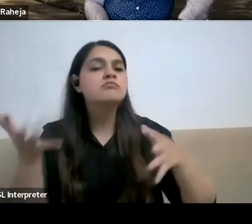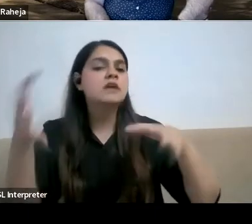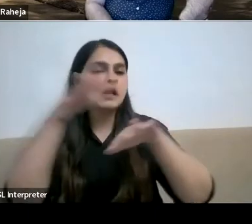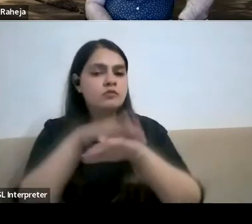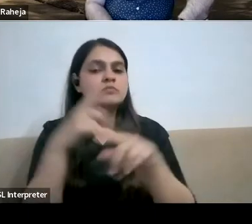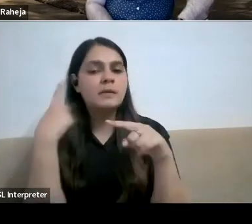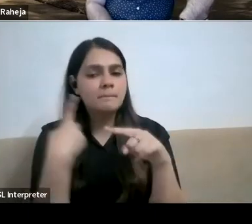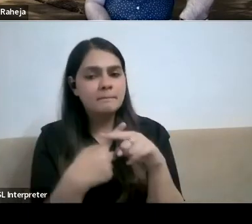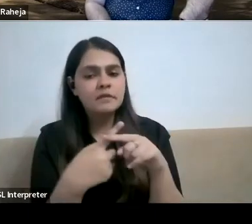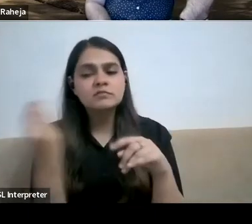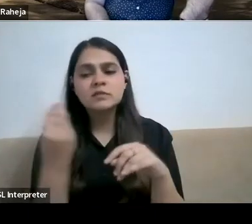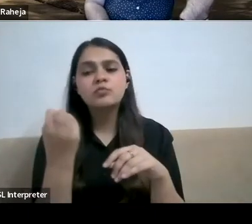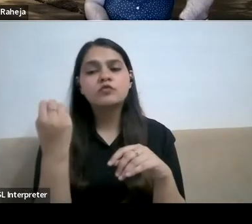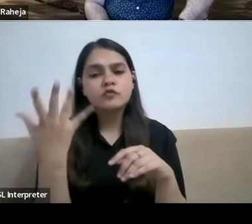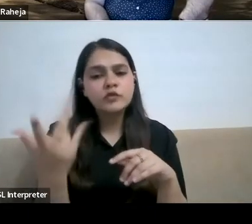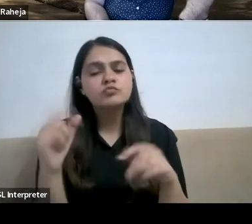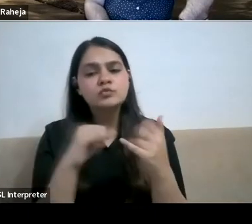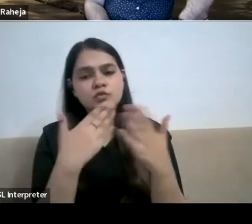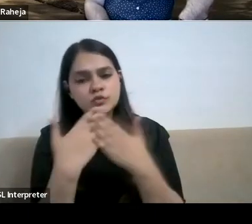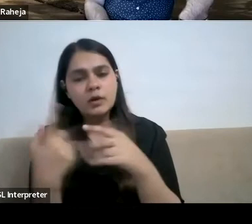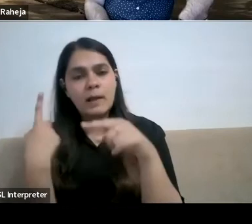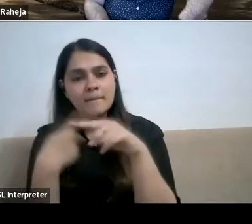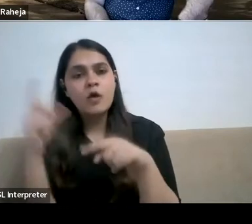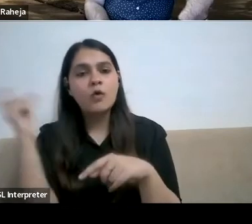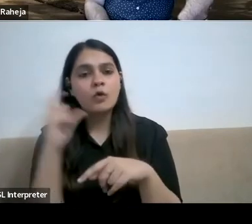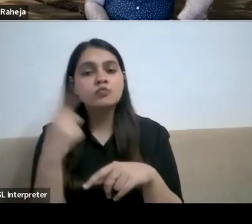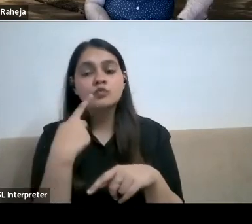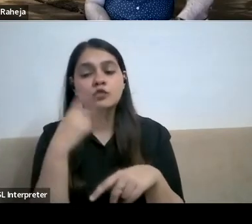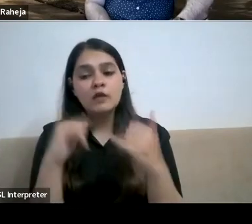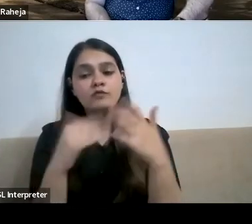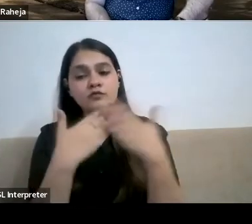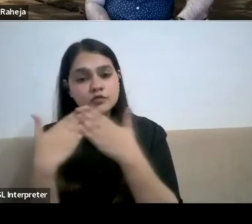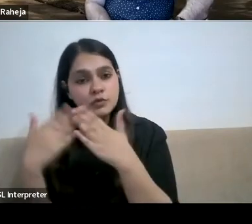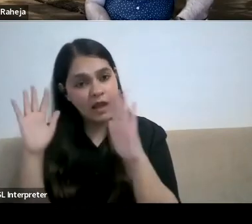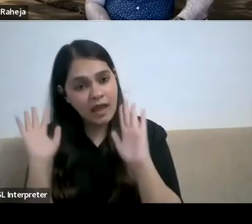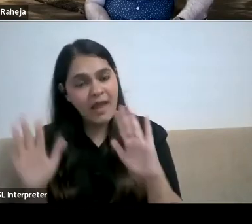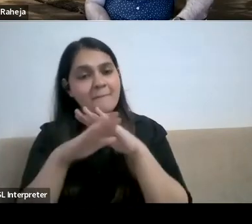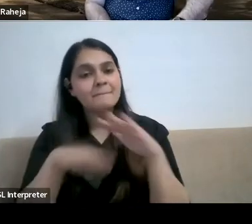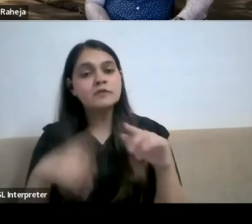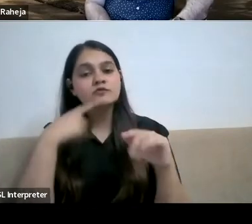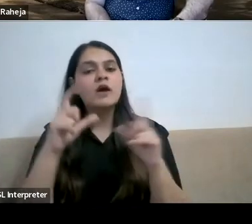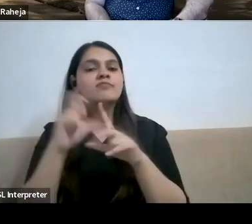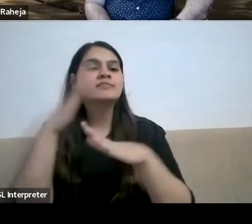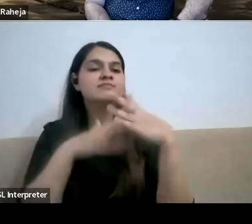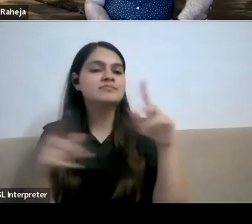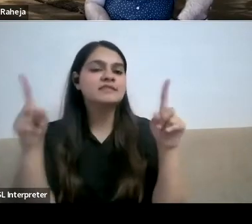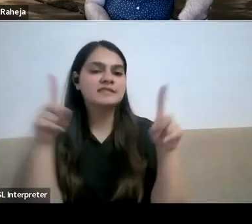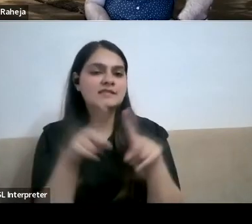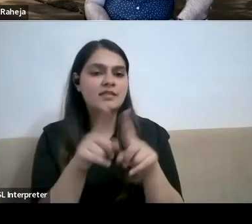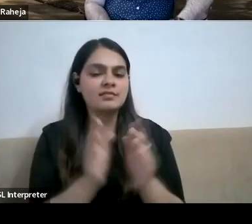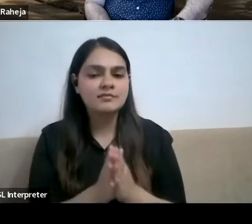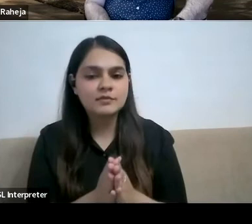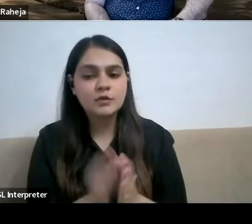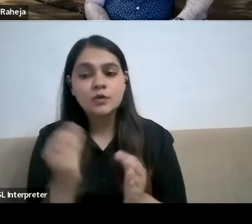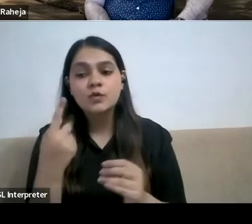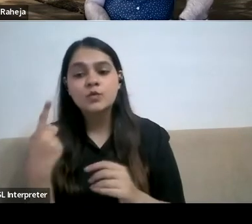a few schools and colleges, we have students who are differently abled as well. And of course, also working with a